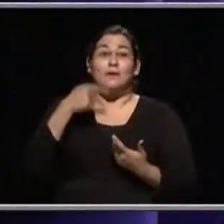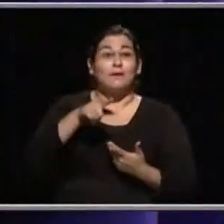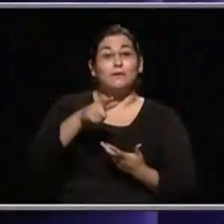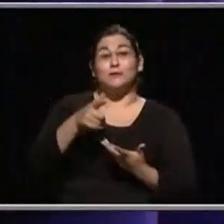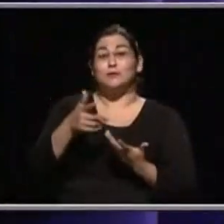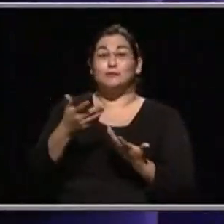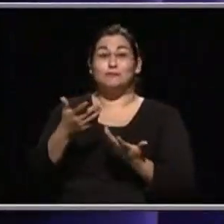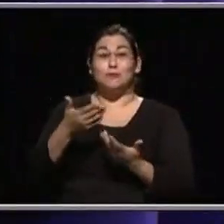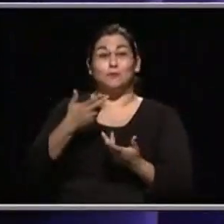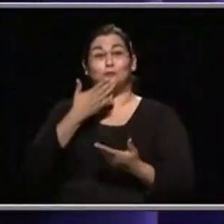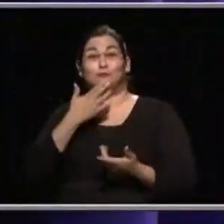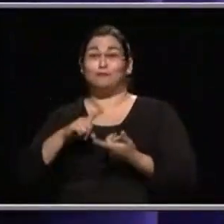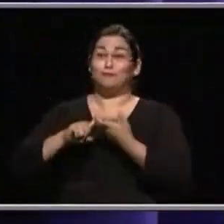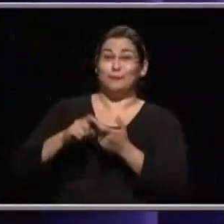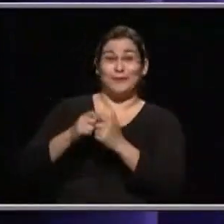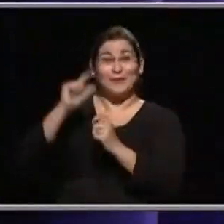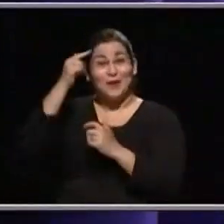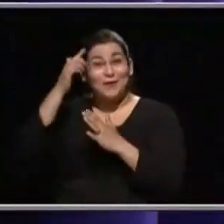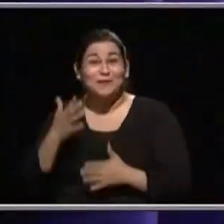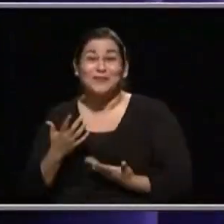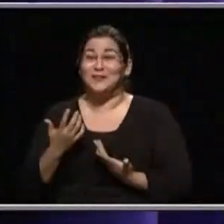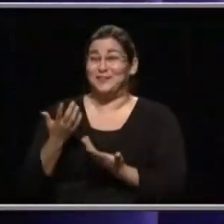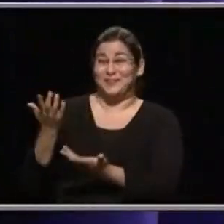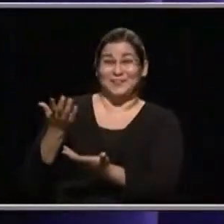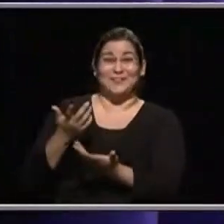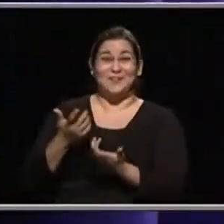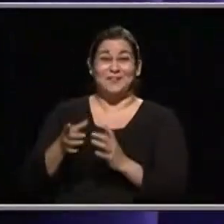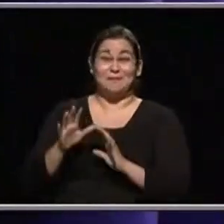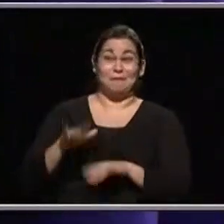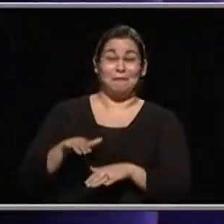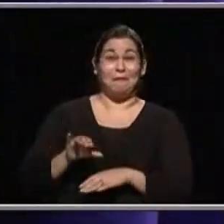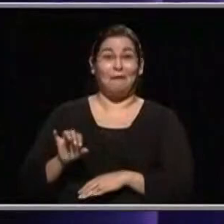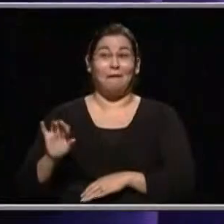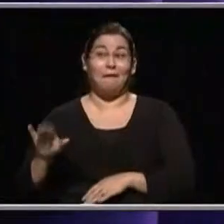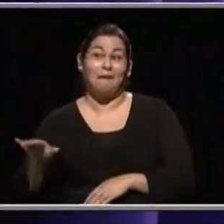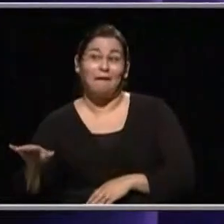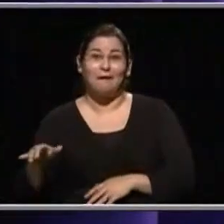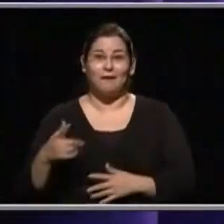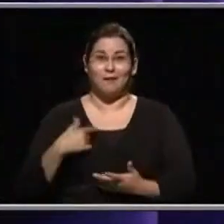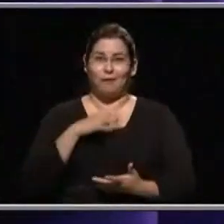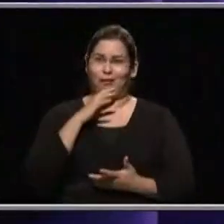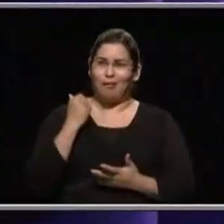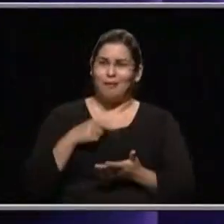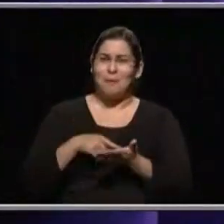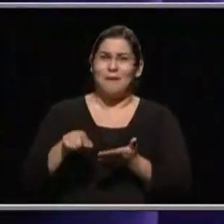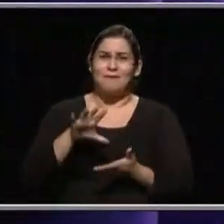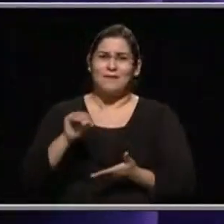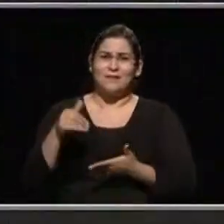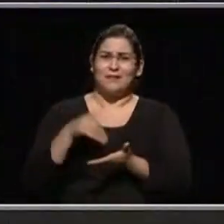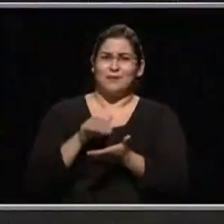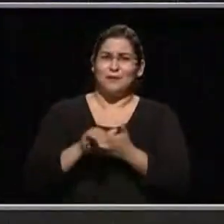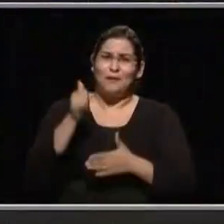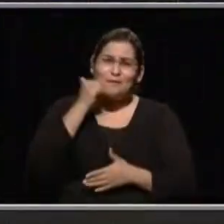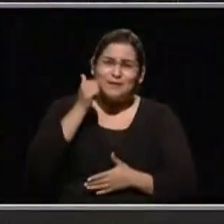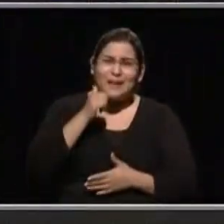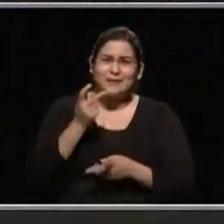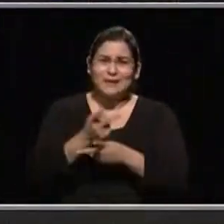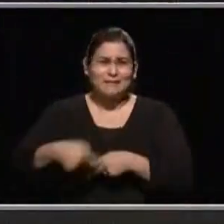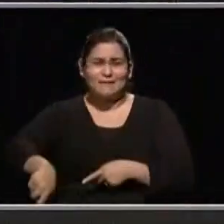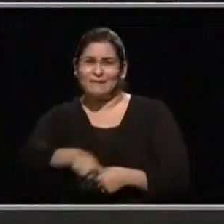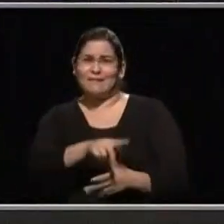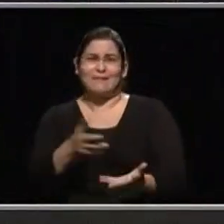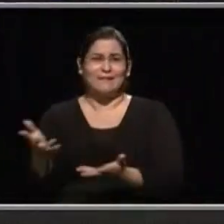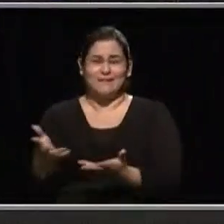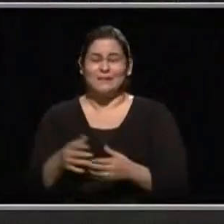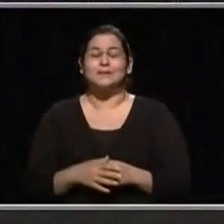of the state of Texas, you might want to say, hey, we're tired of paying $50,000 a day. Thank you very